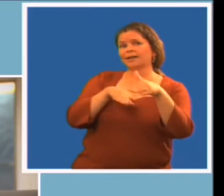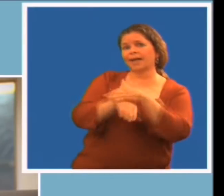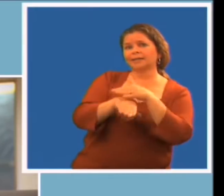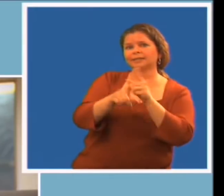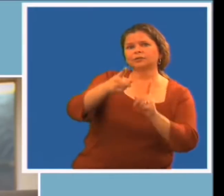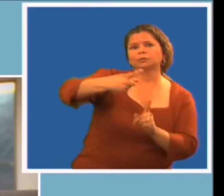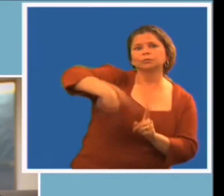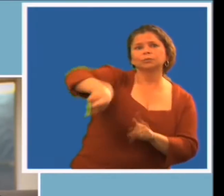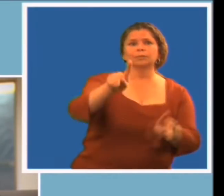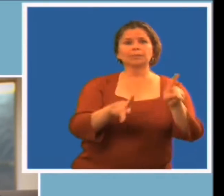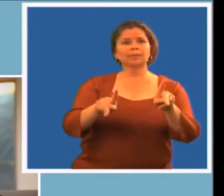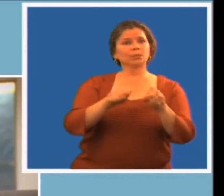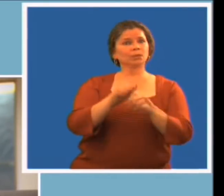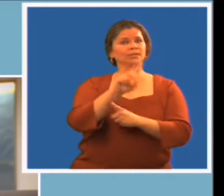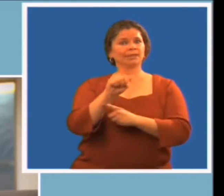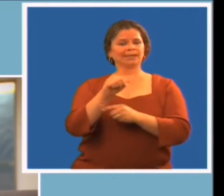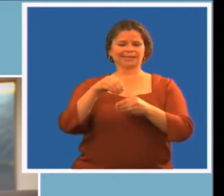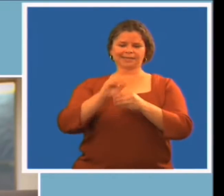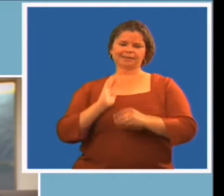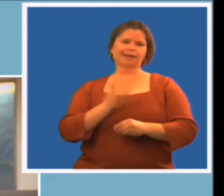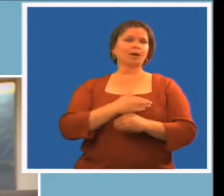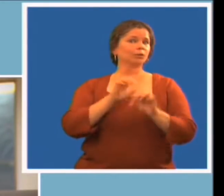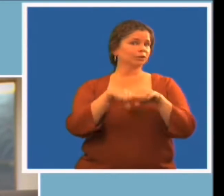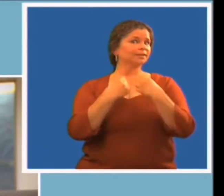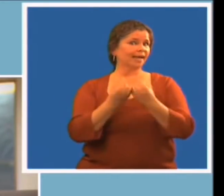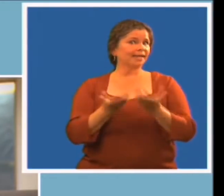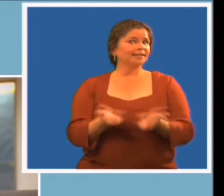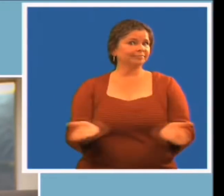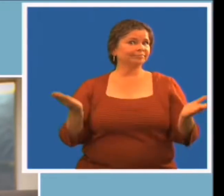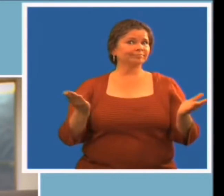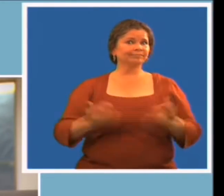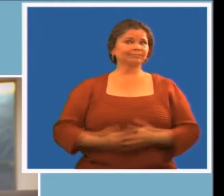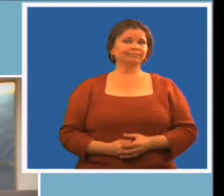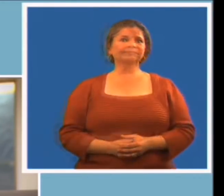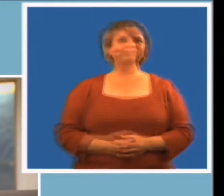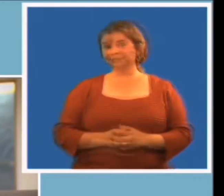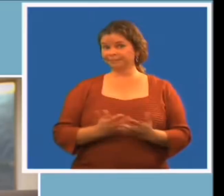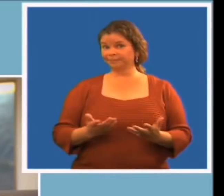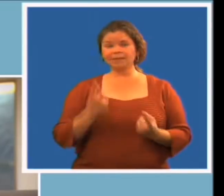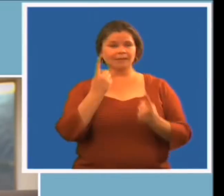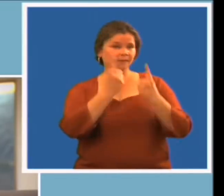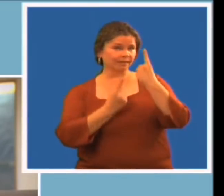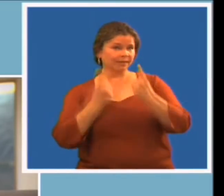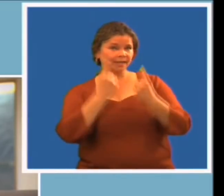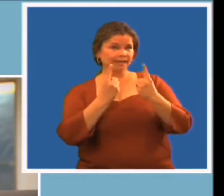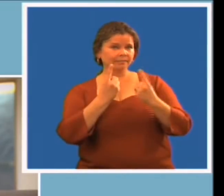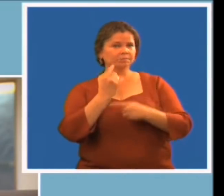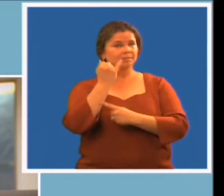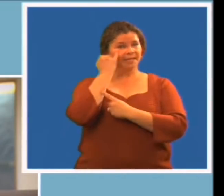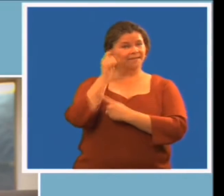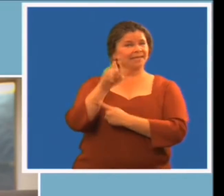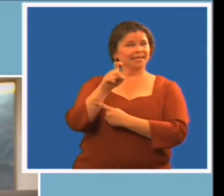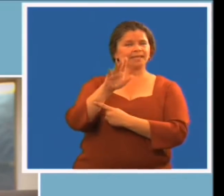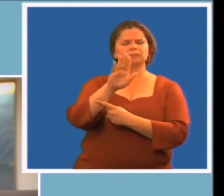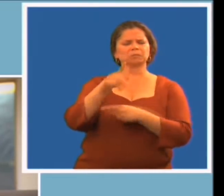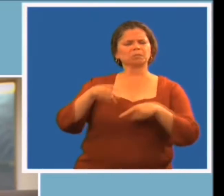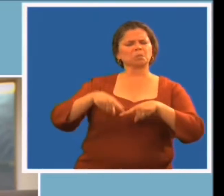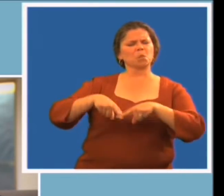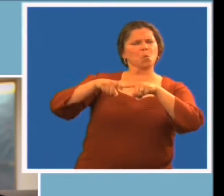moment. If necessary, pause the video and imagine what an accessible Ontario might look like in